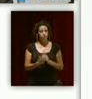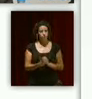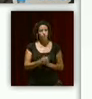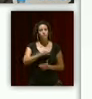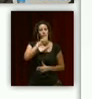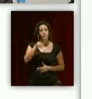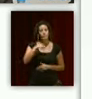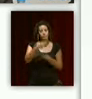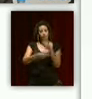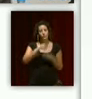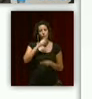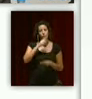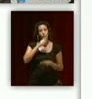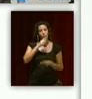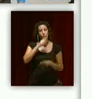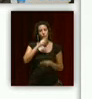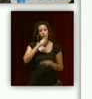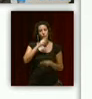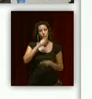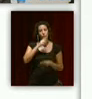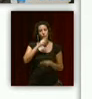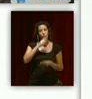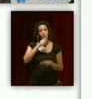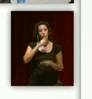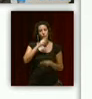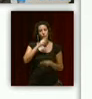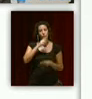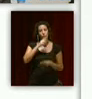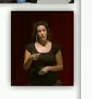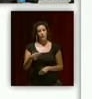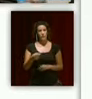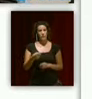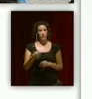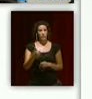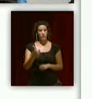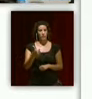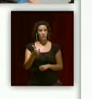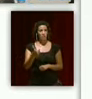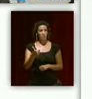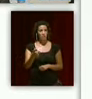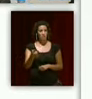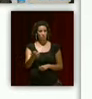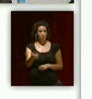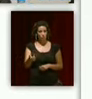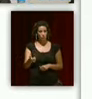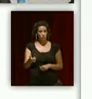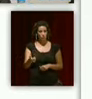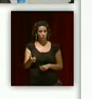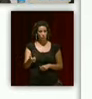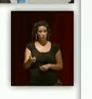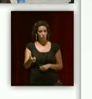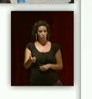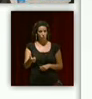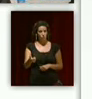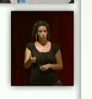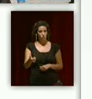requires connectivity, and this is also integrated with voice commands and the